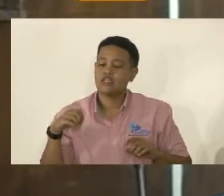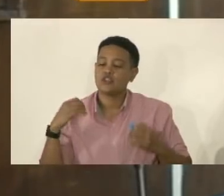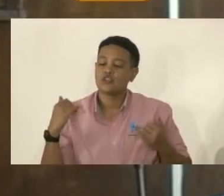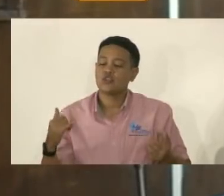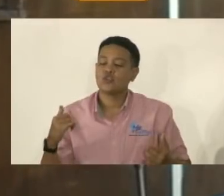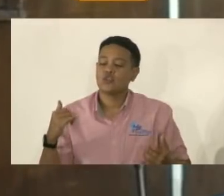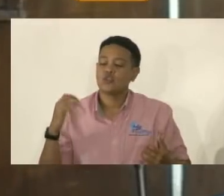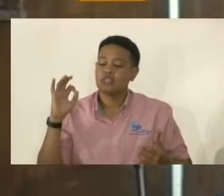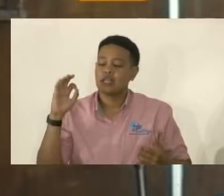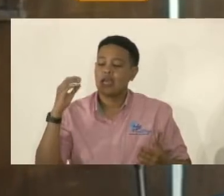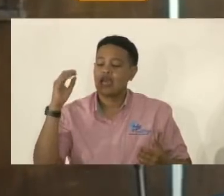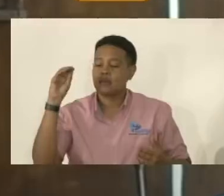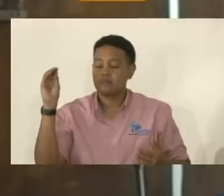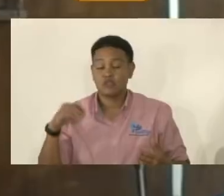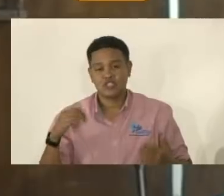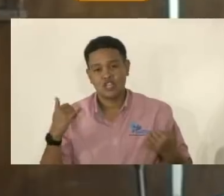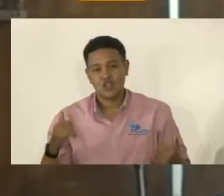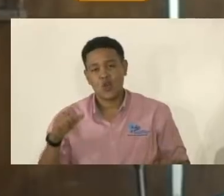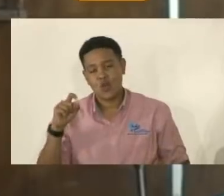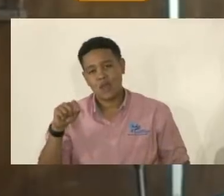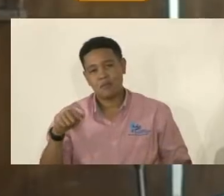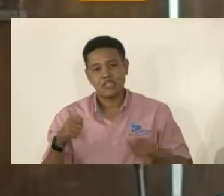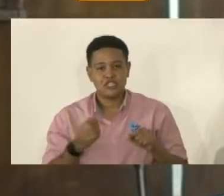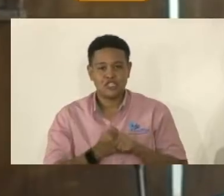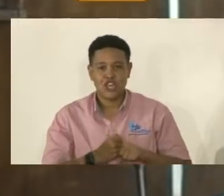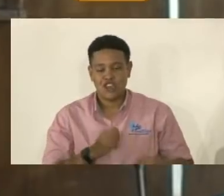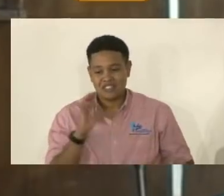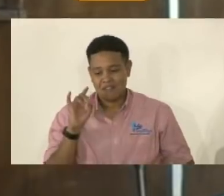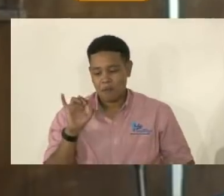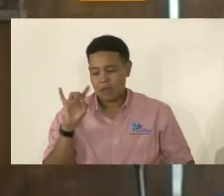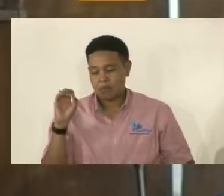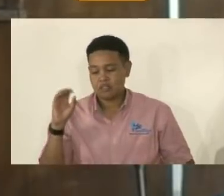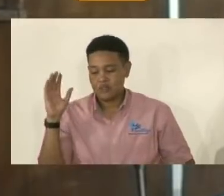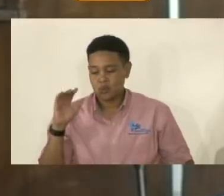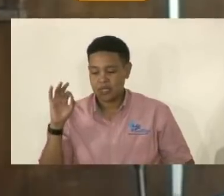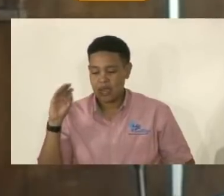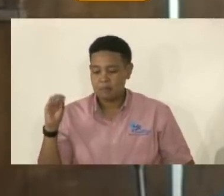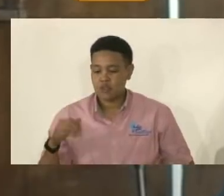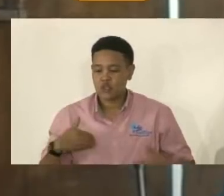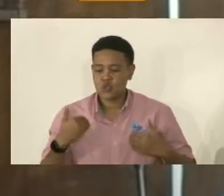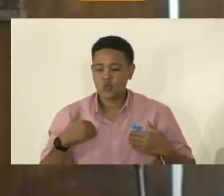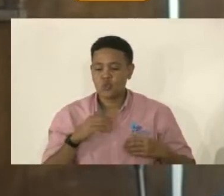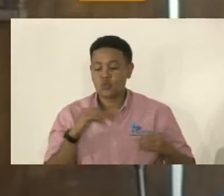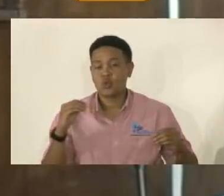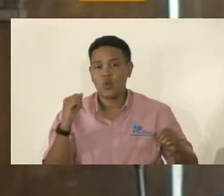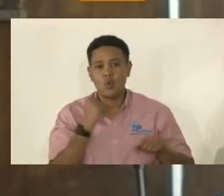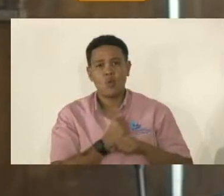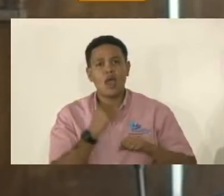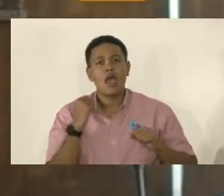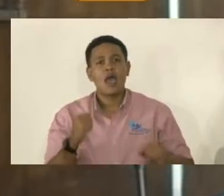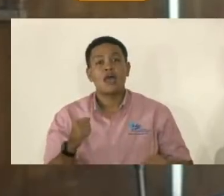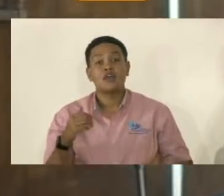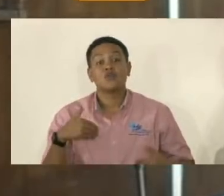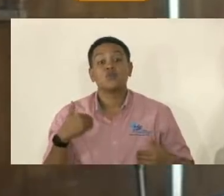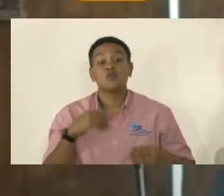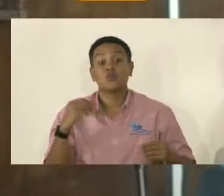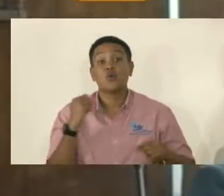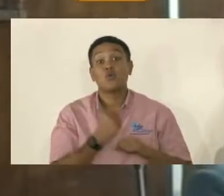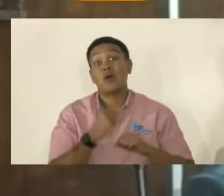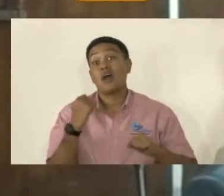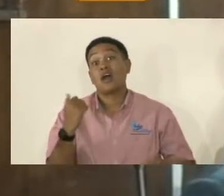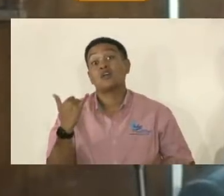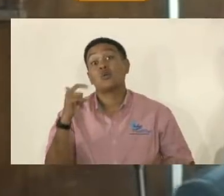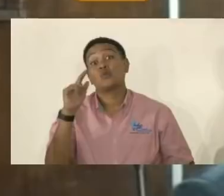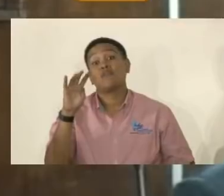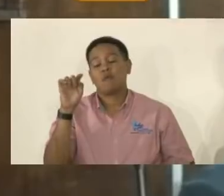to 9% in April this year. But it's youth employment that we should keep an eye on. Youth unemployment. That is